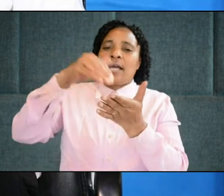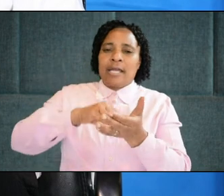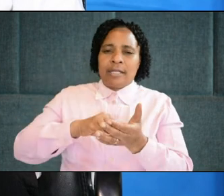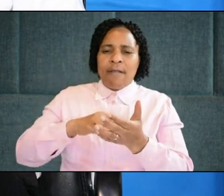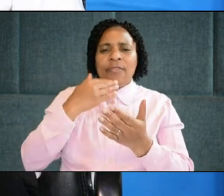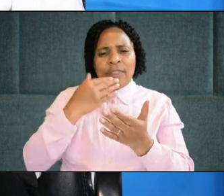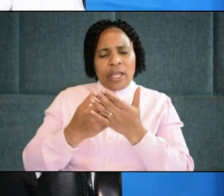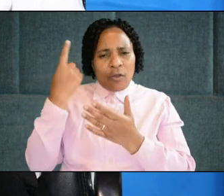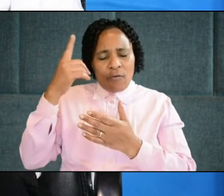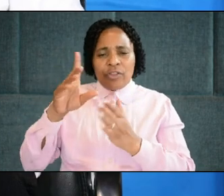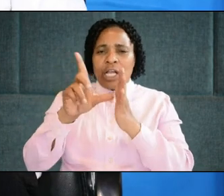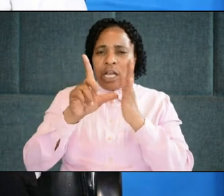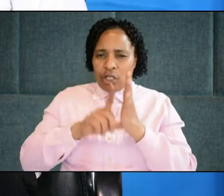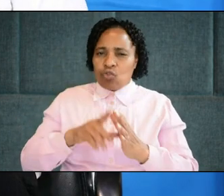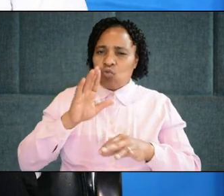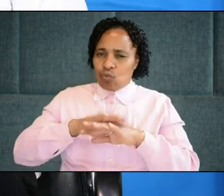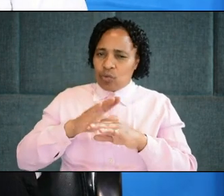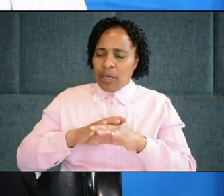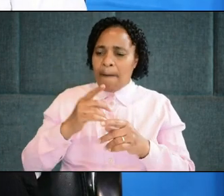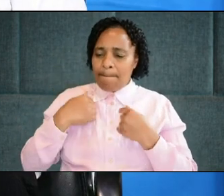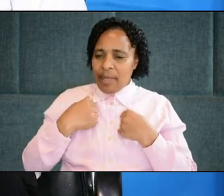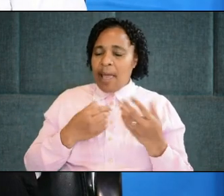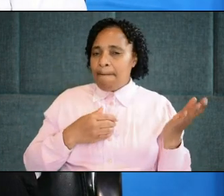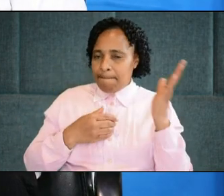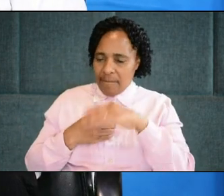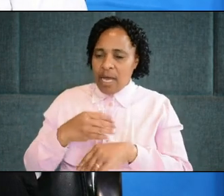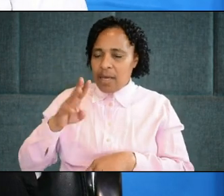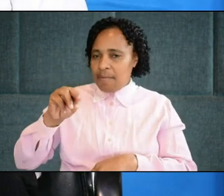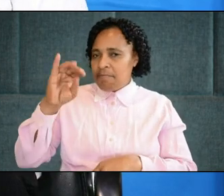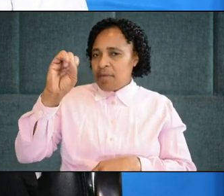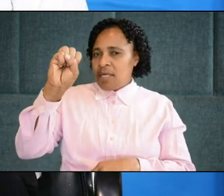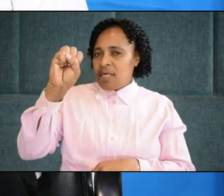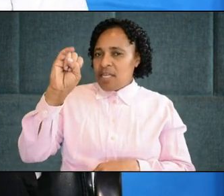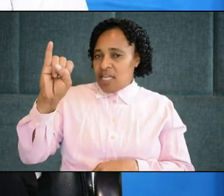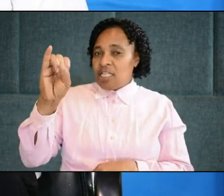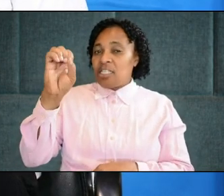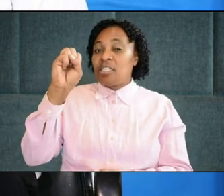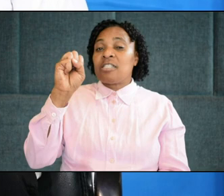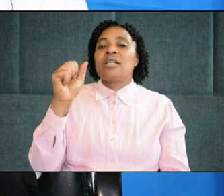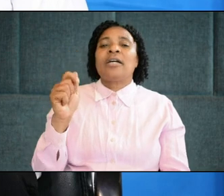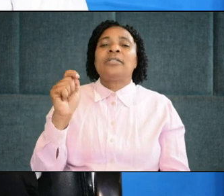you've given us. I want to come back to you, Misati.